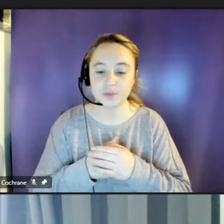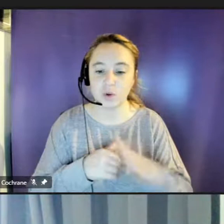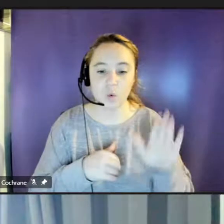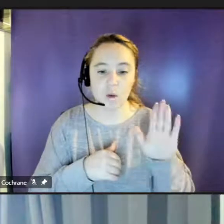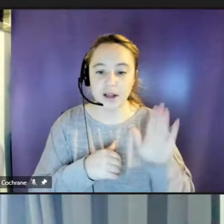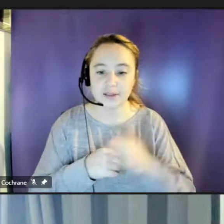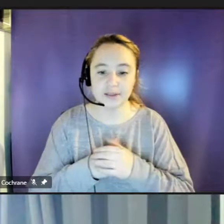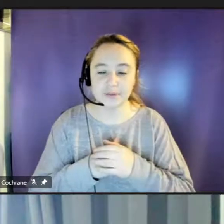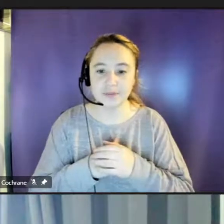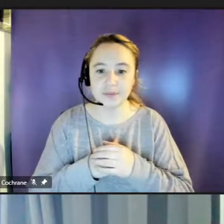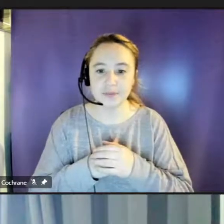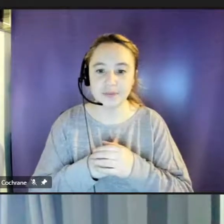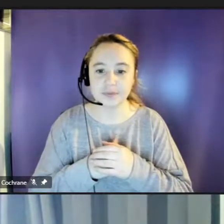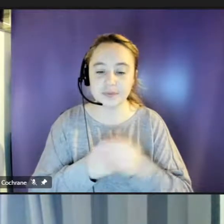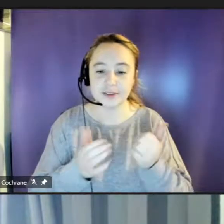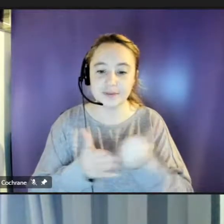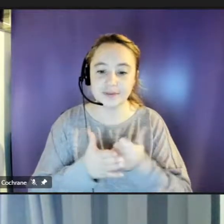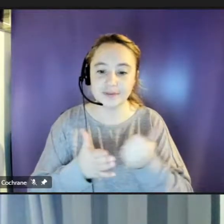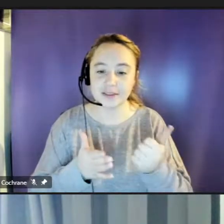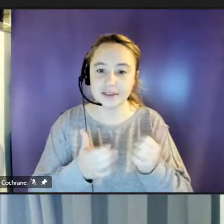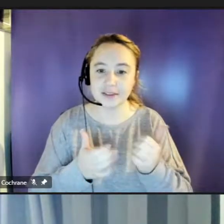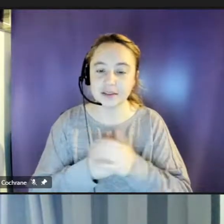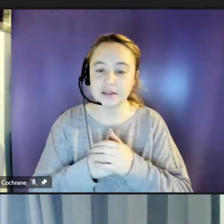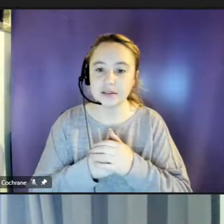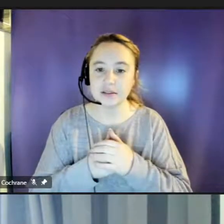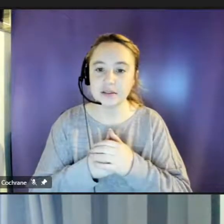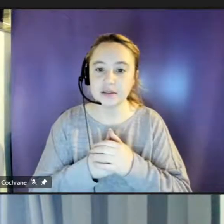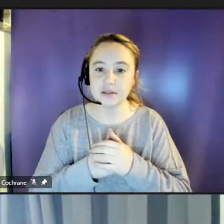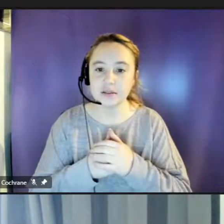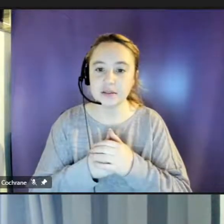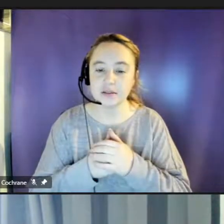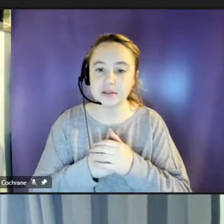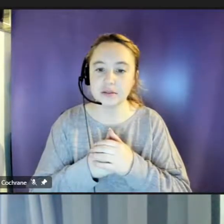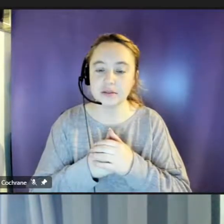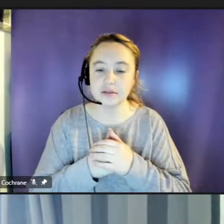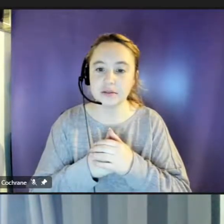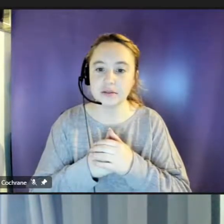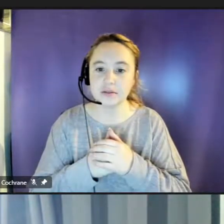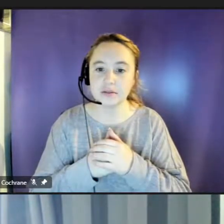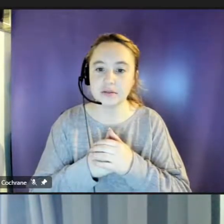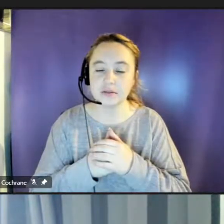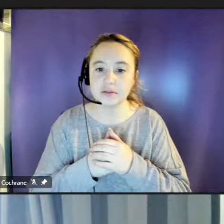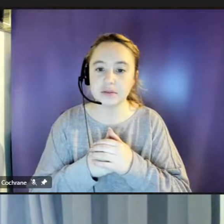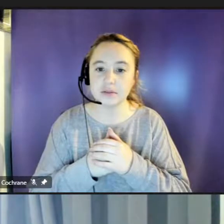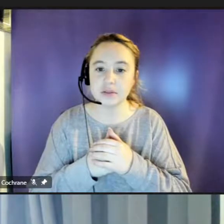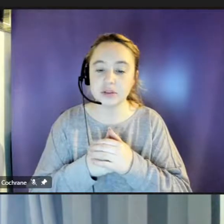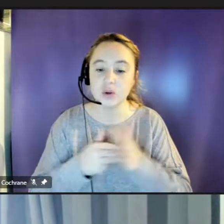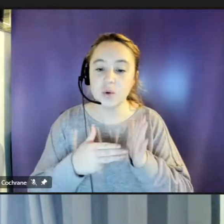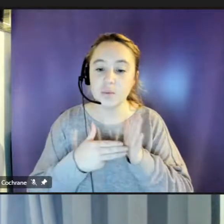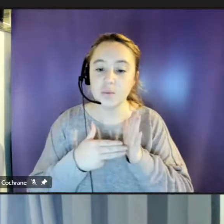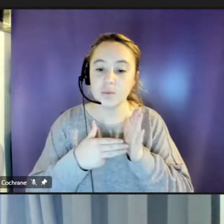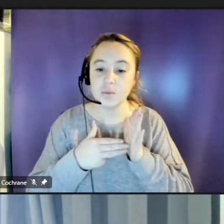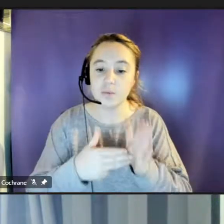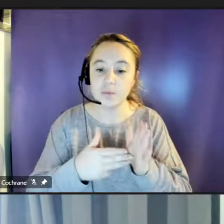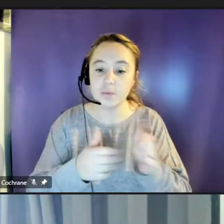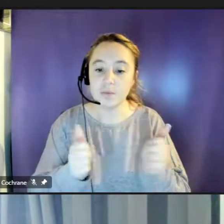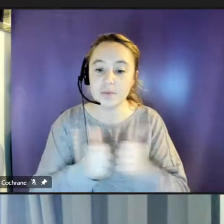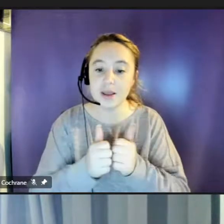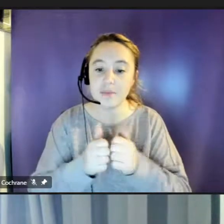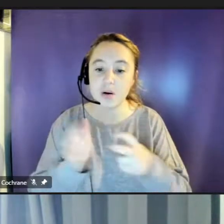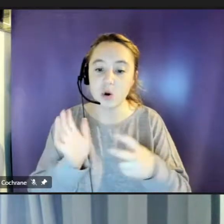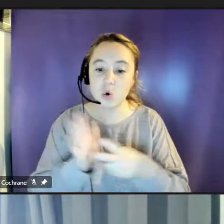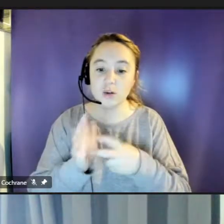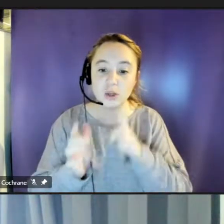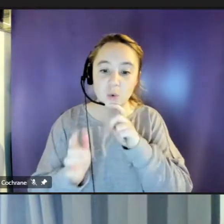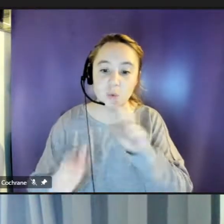No. Okay, that's brilliant. In that case, can I move that that paper is noted, and can I have a seconder,